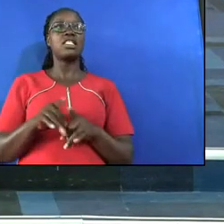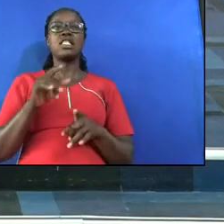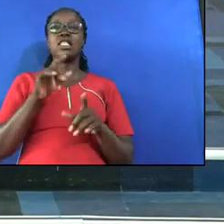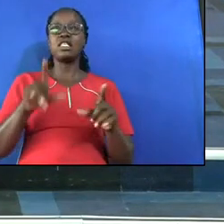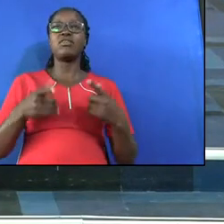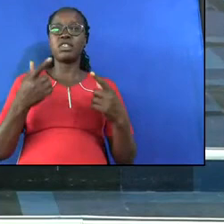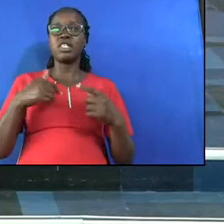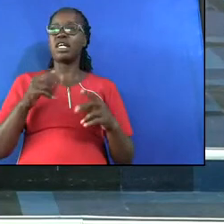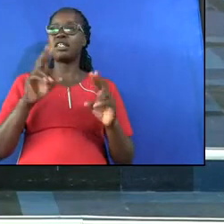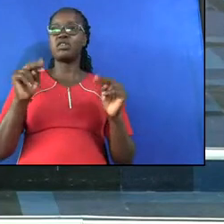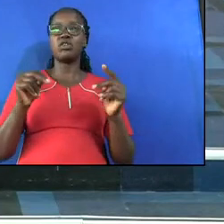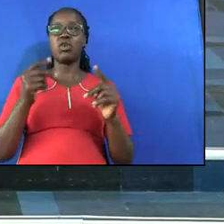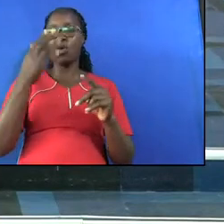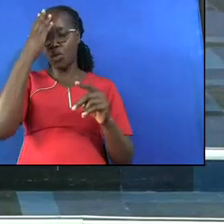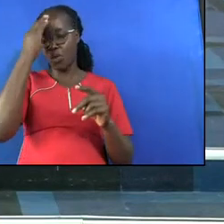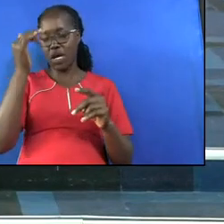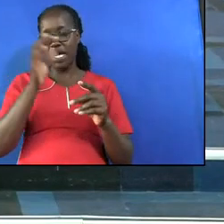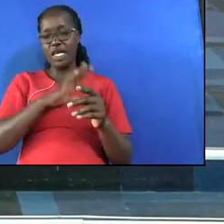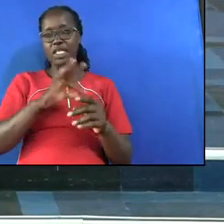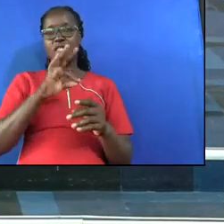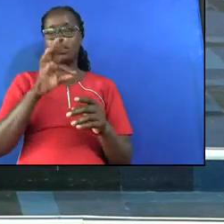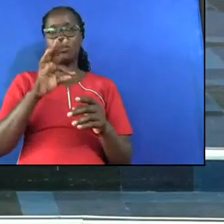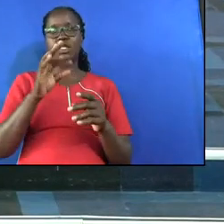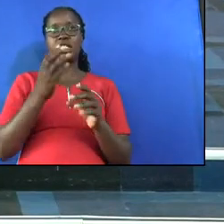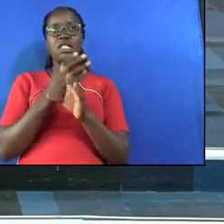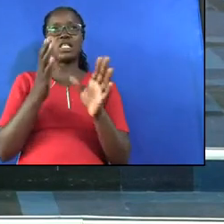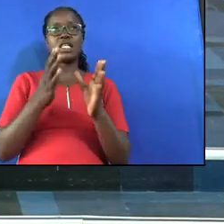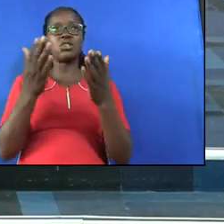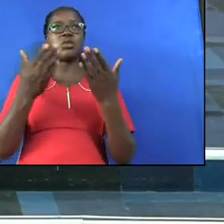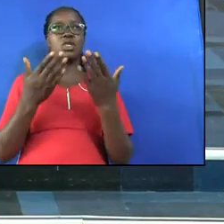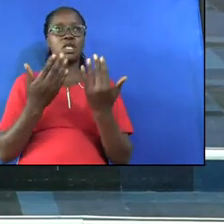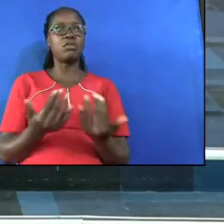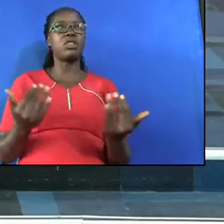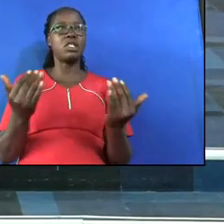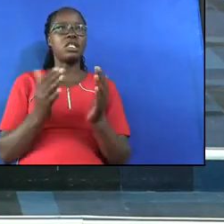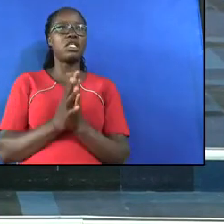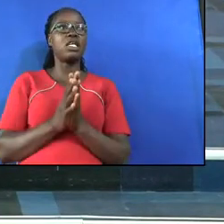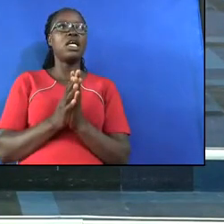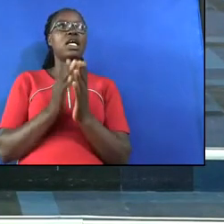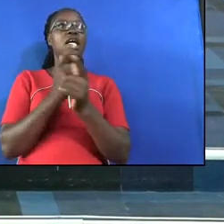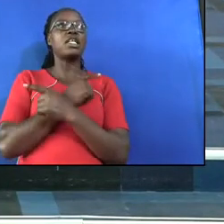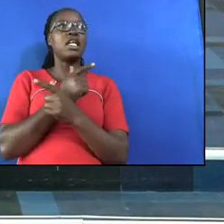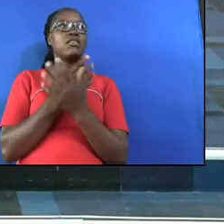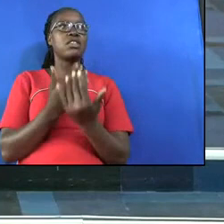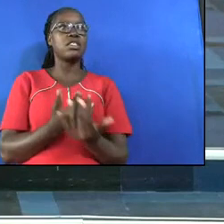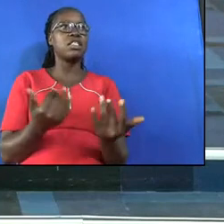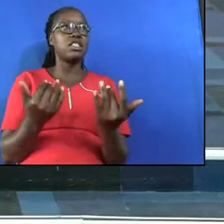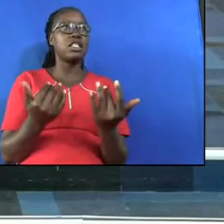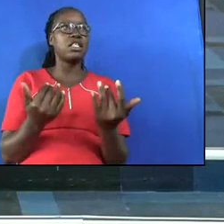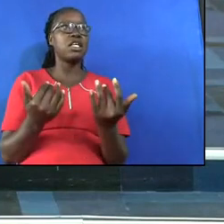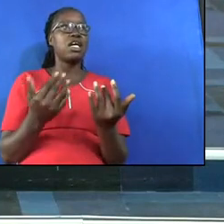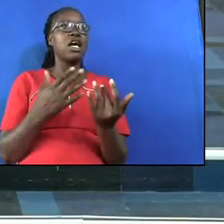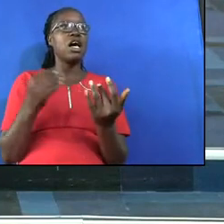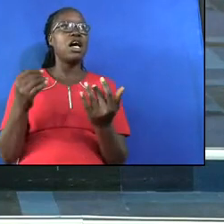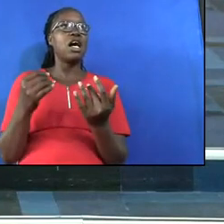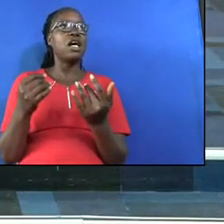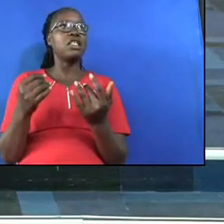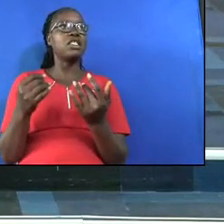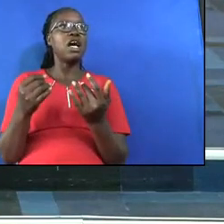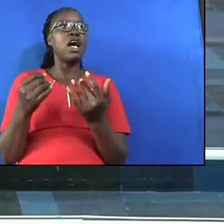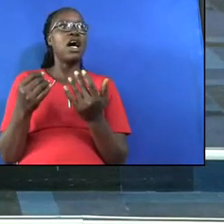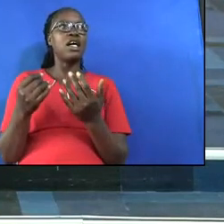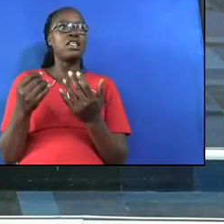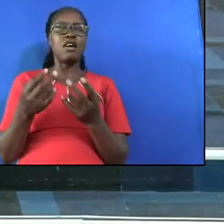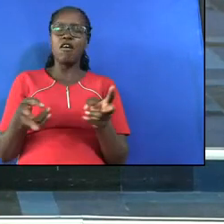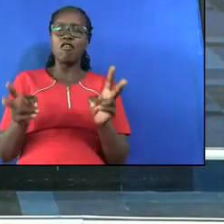in us, because the Spirit of Christ welcomes children. The Spirit of Christ loves children and he holds them with high